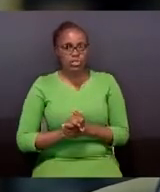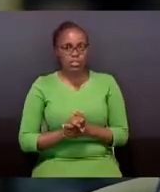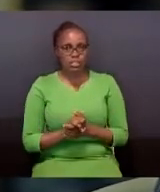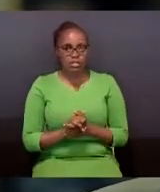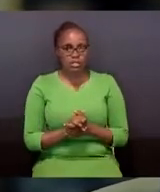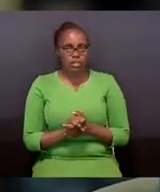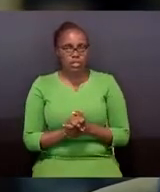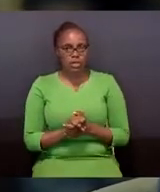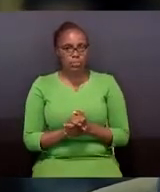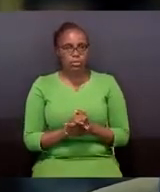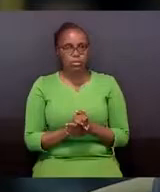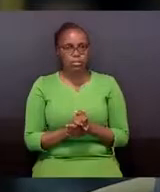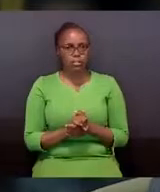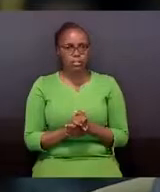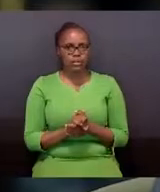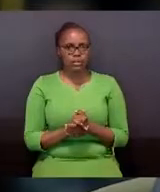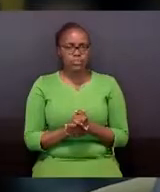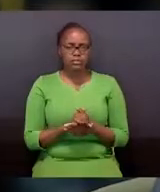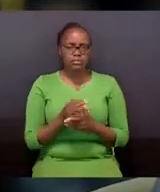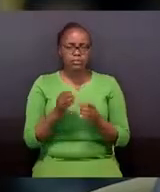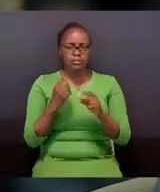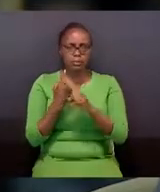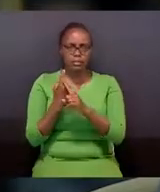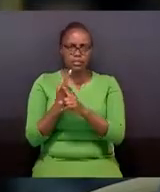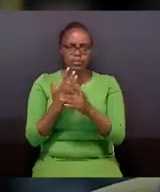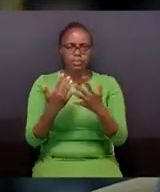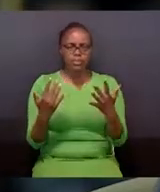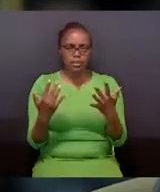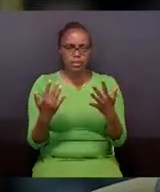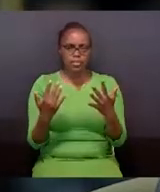Experience means a broad range of things.